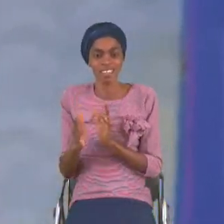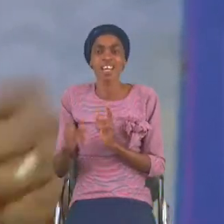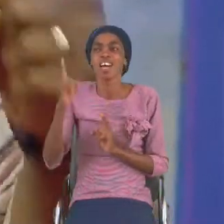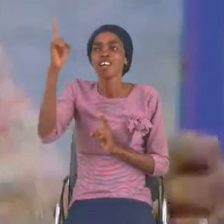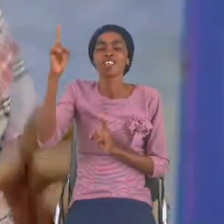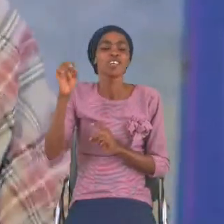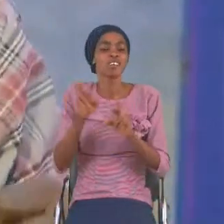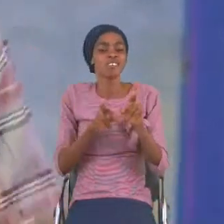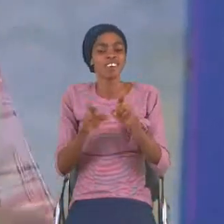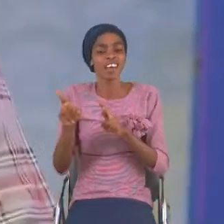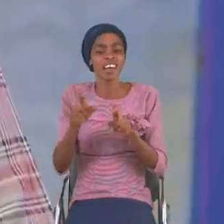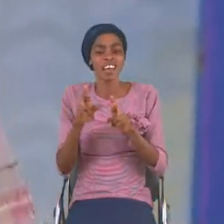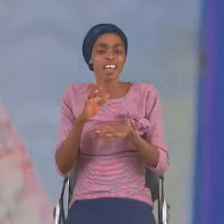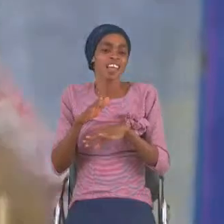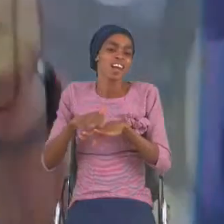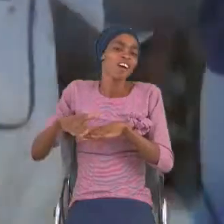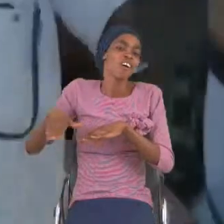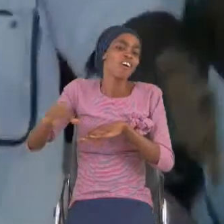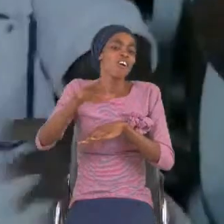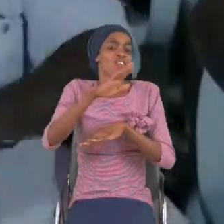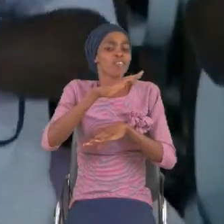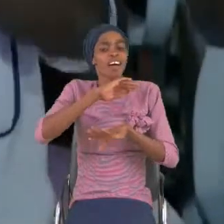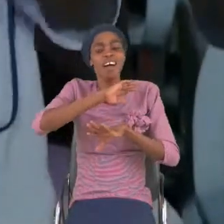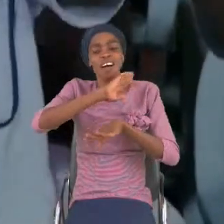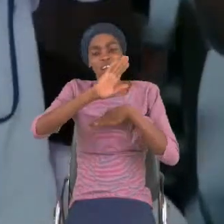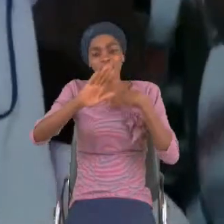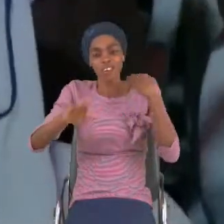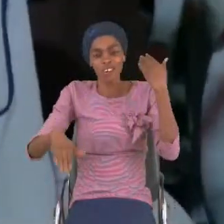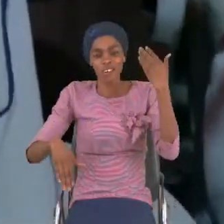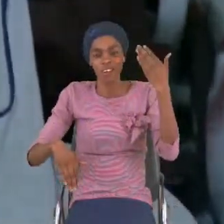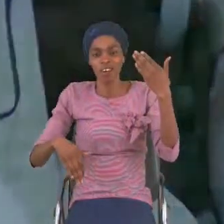Jesus, you reign over